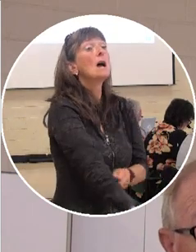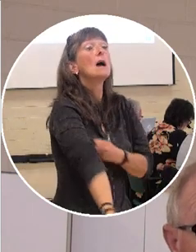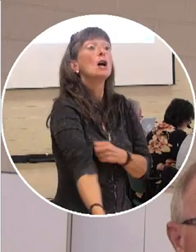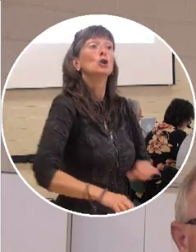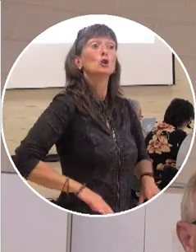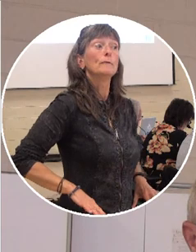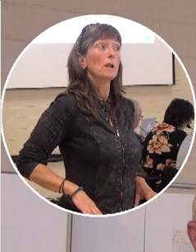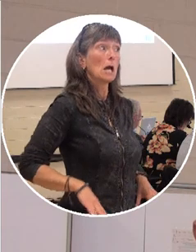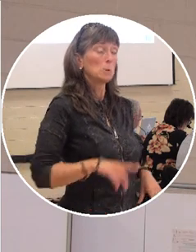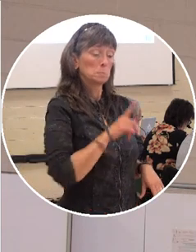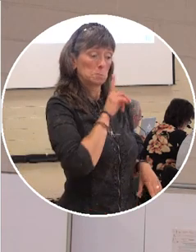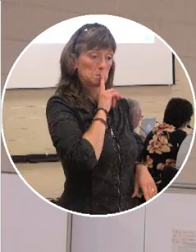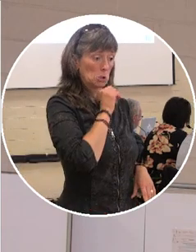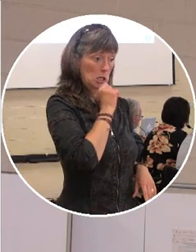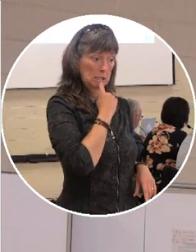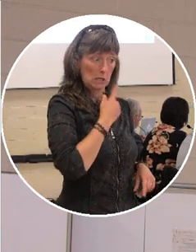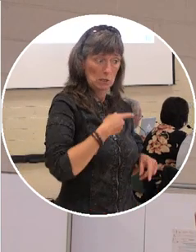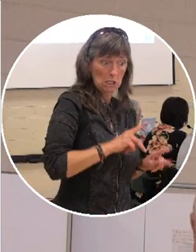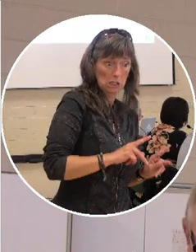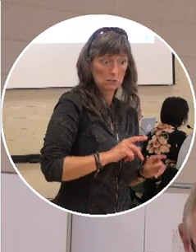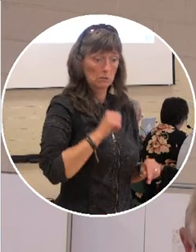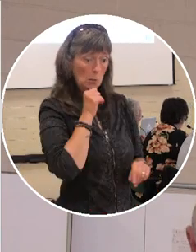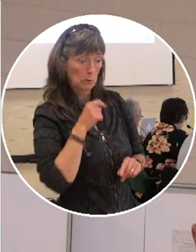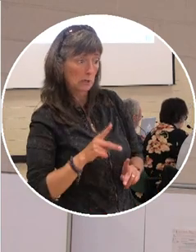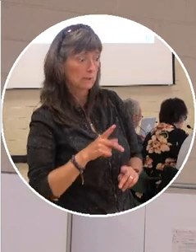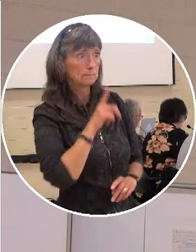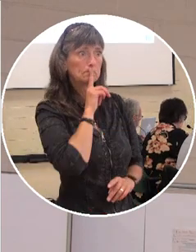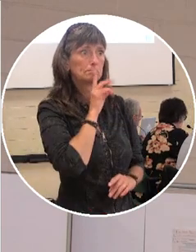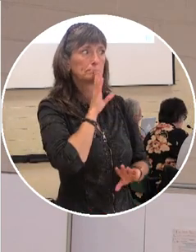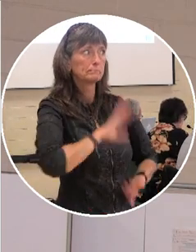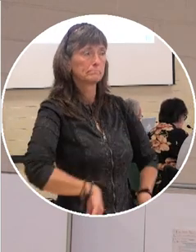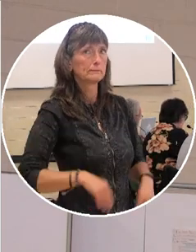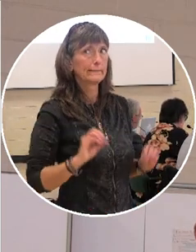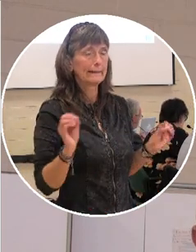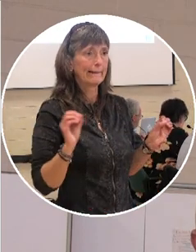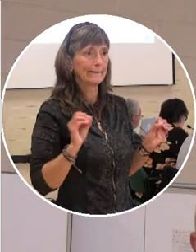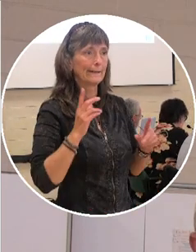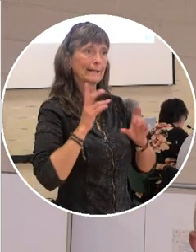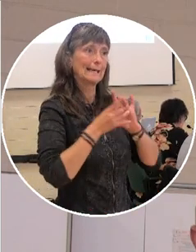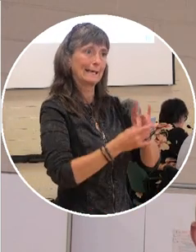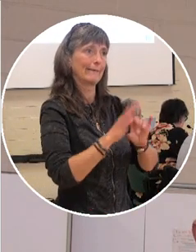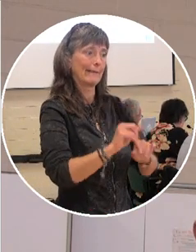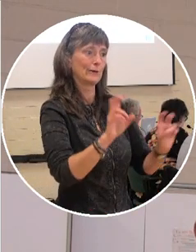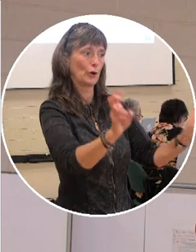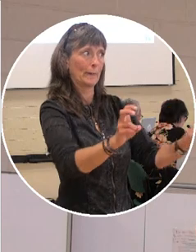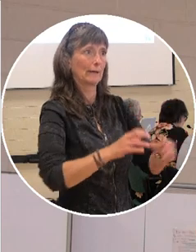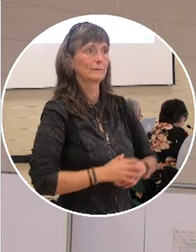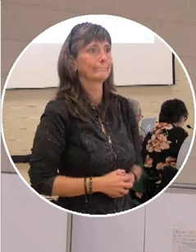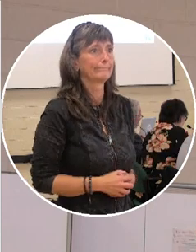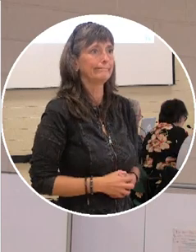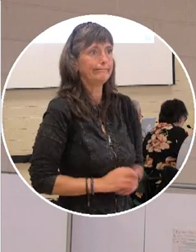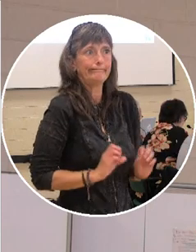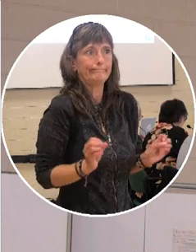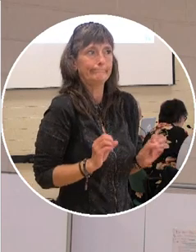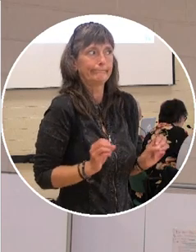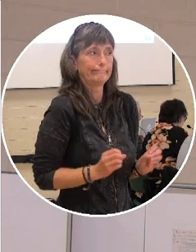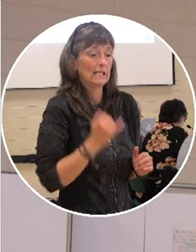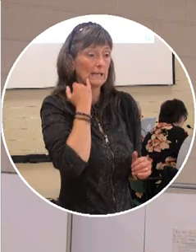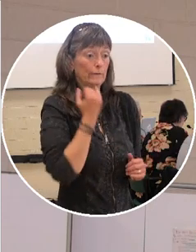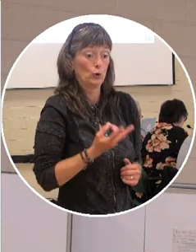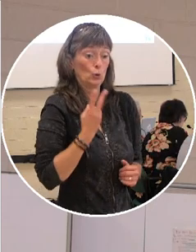that we could do it or we could not do it. Newfoundland and Labrador makes no commentary on it at all, and